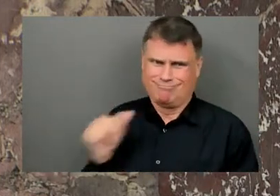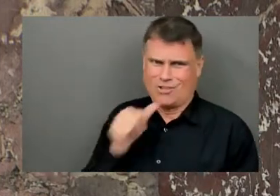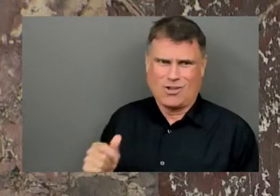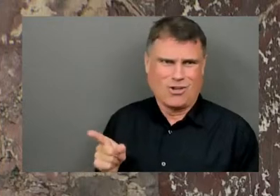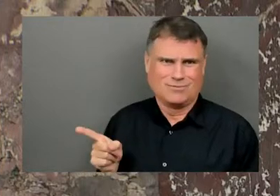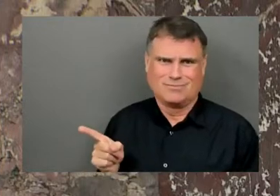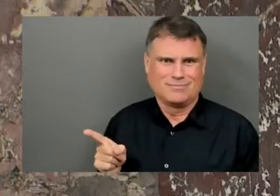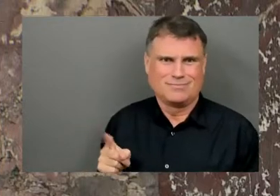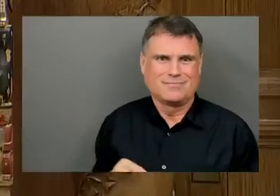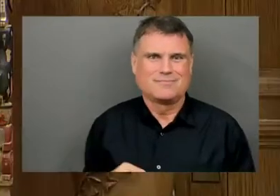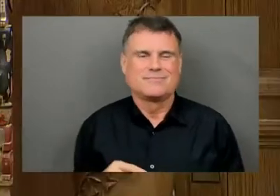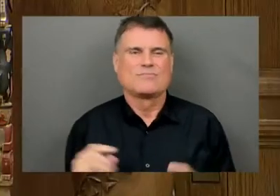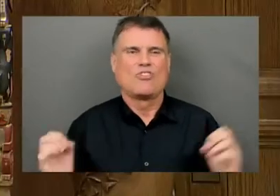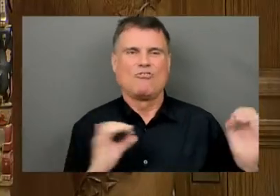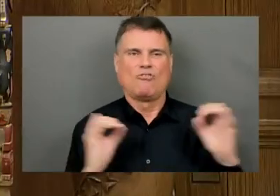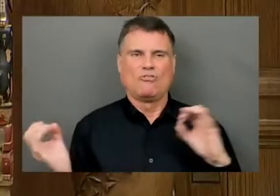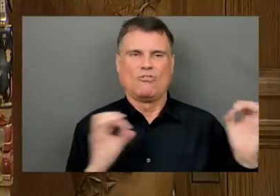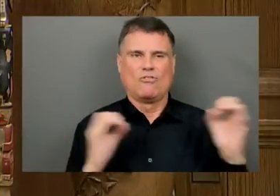Columbia.